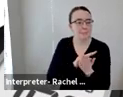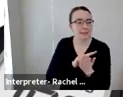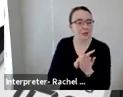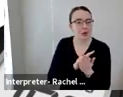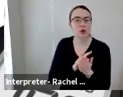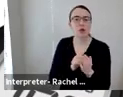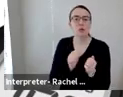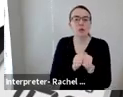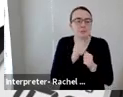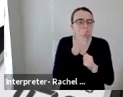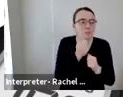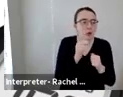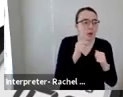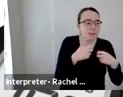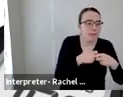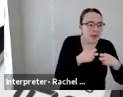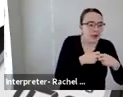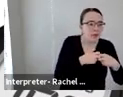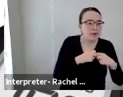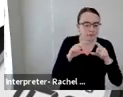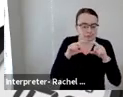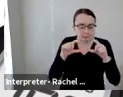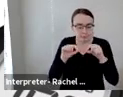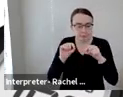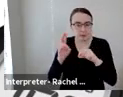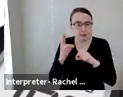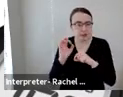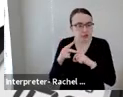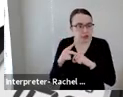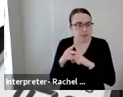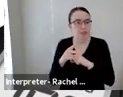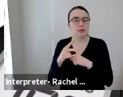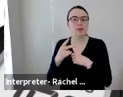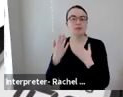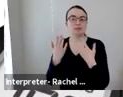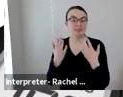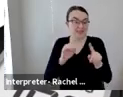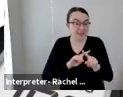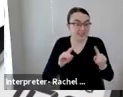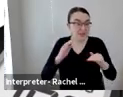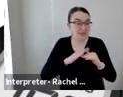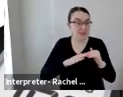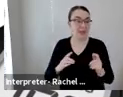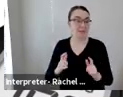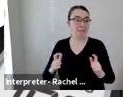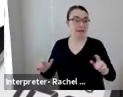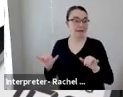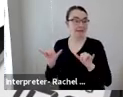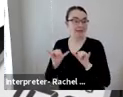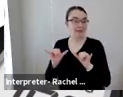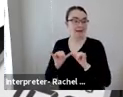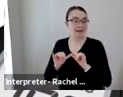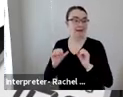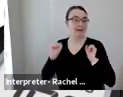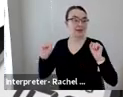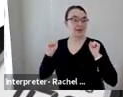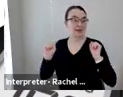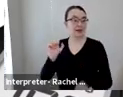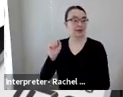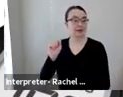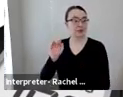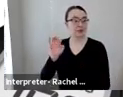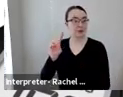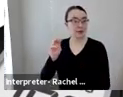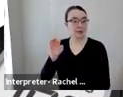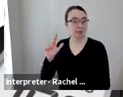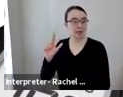board is very different than doing a full-size treadmill with all the systems involved in that. And I think the two